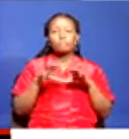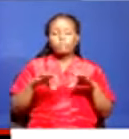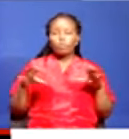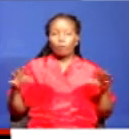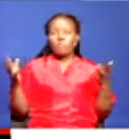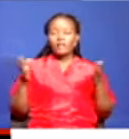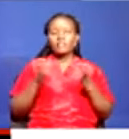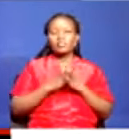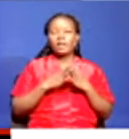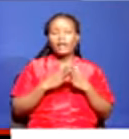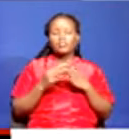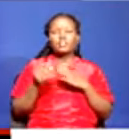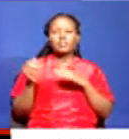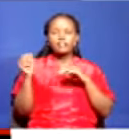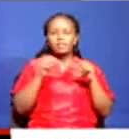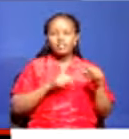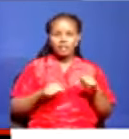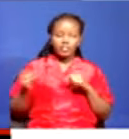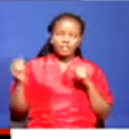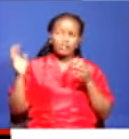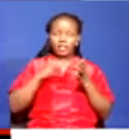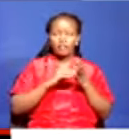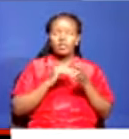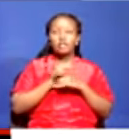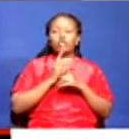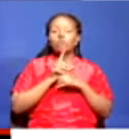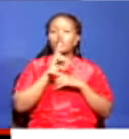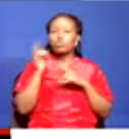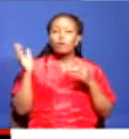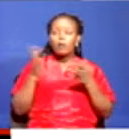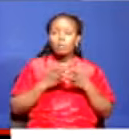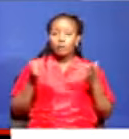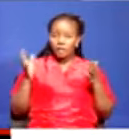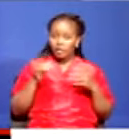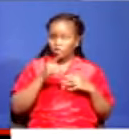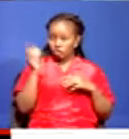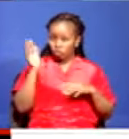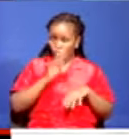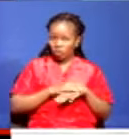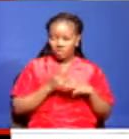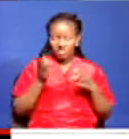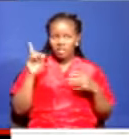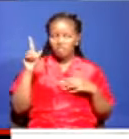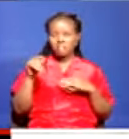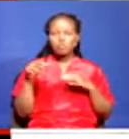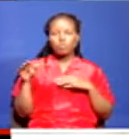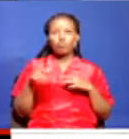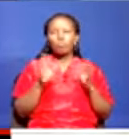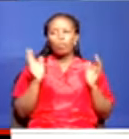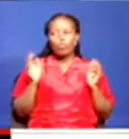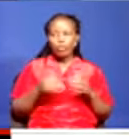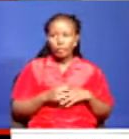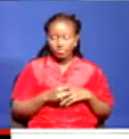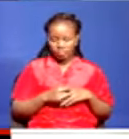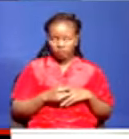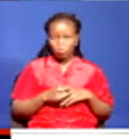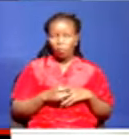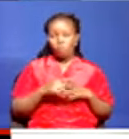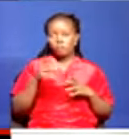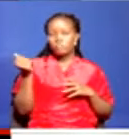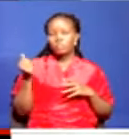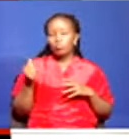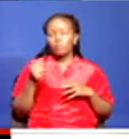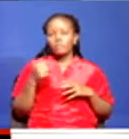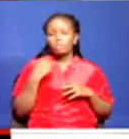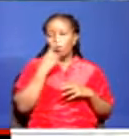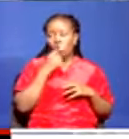and restructuring where necessary to ensure products reach you even in a more pocket-friendlier manner. Head of sales, Kingsway Tires, a partner of